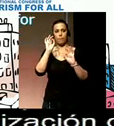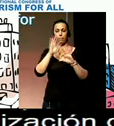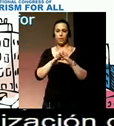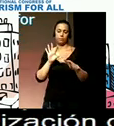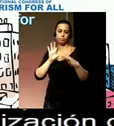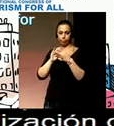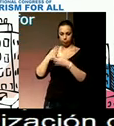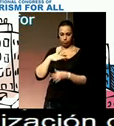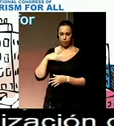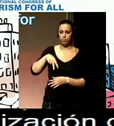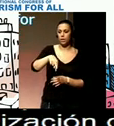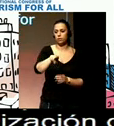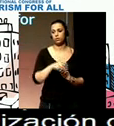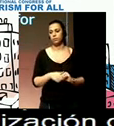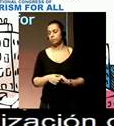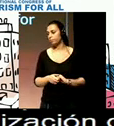specifically designed for them.